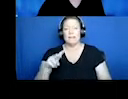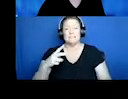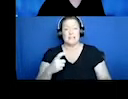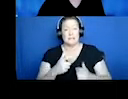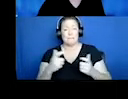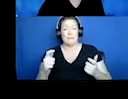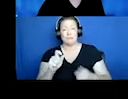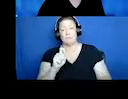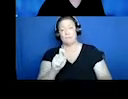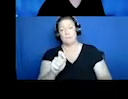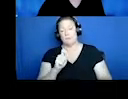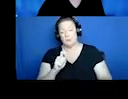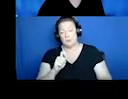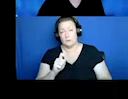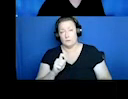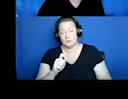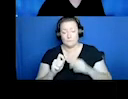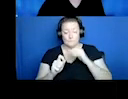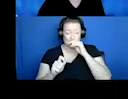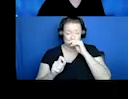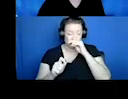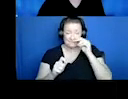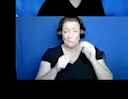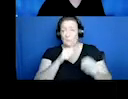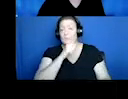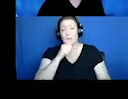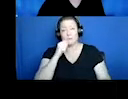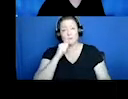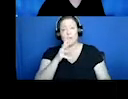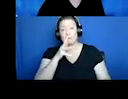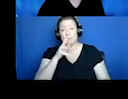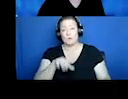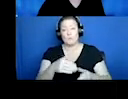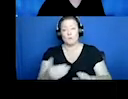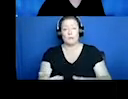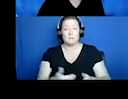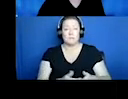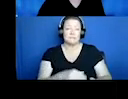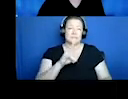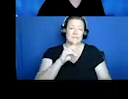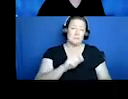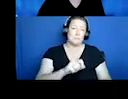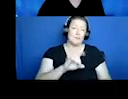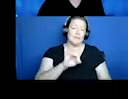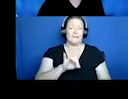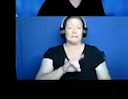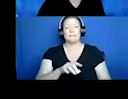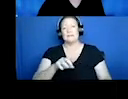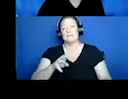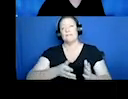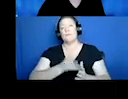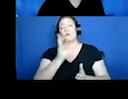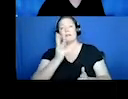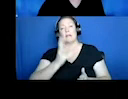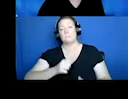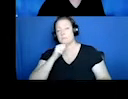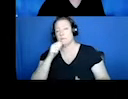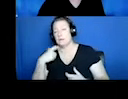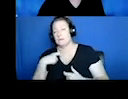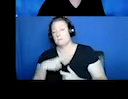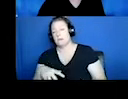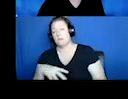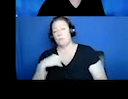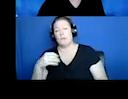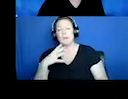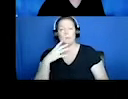bullet, the Arizona maternal mortality rate is 70.8, so about 4 times that of non-Hispanic white women. It's a